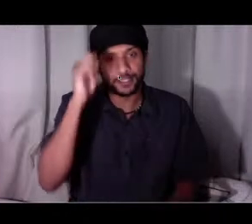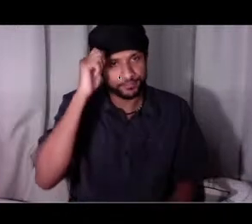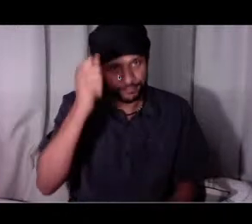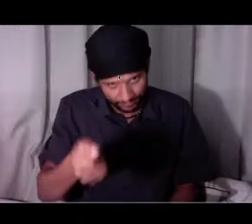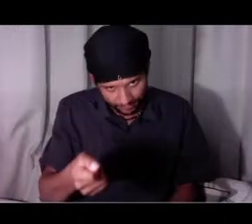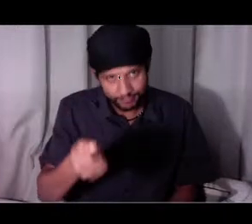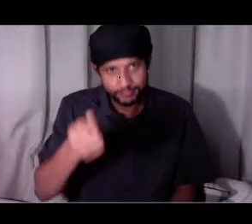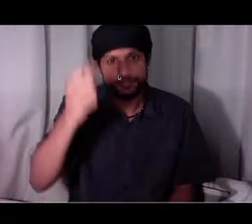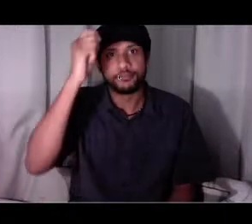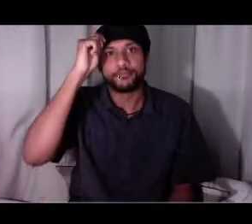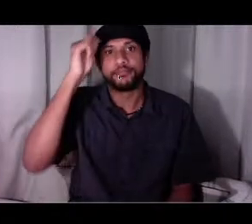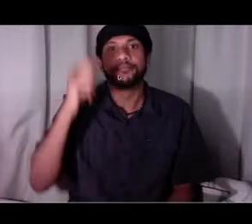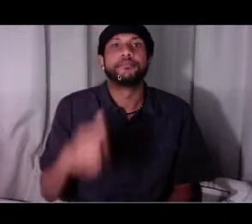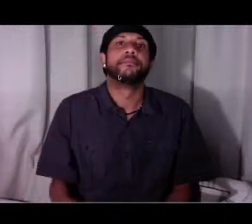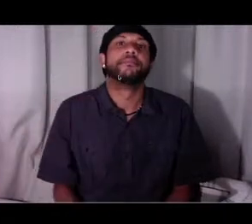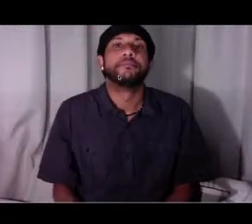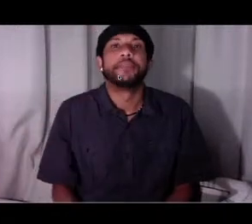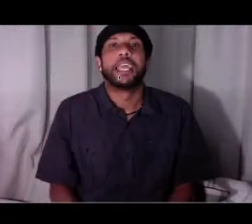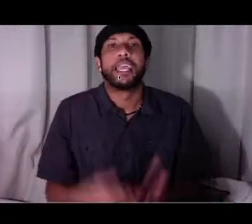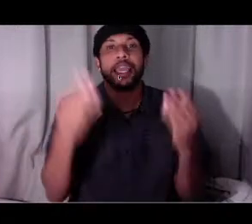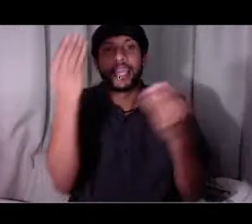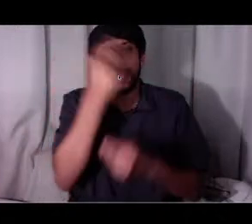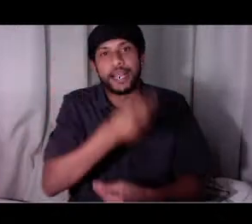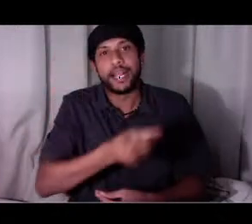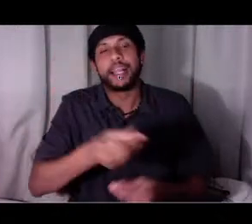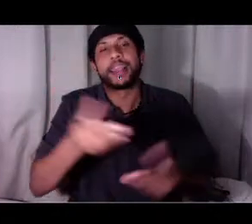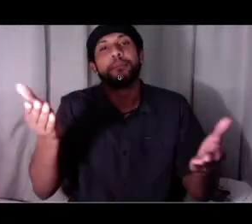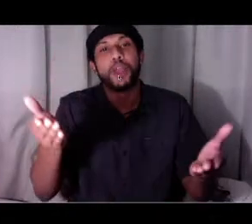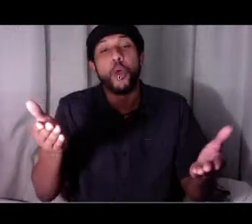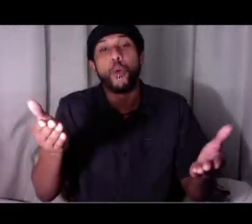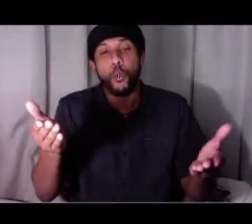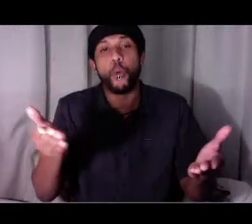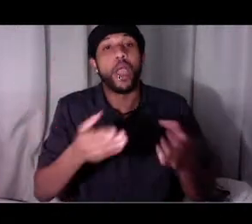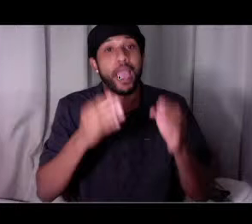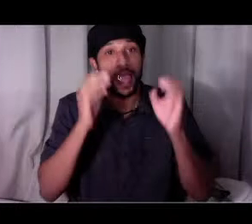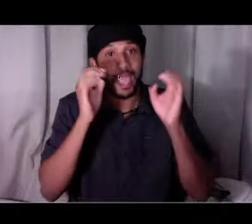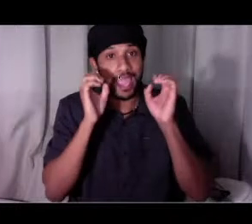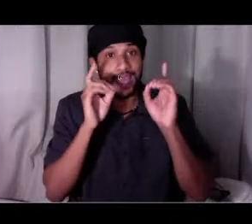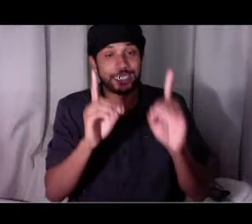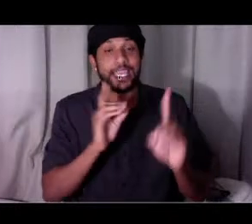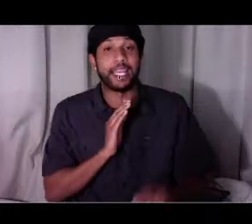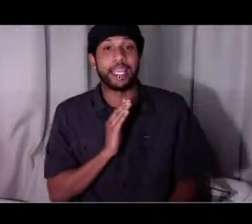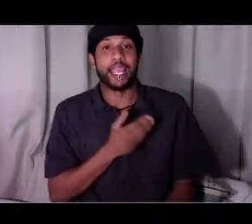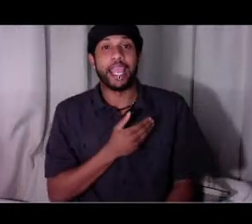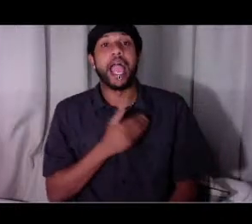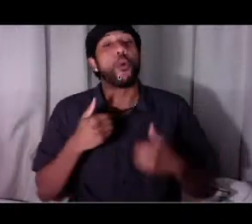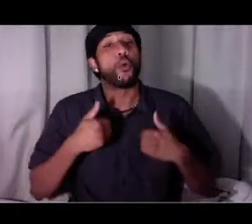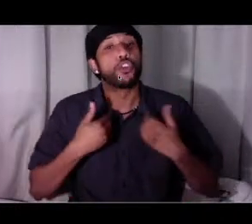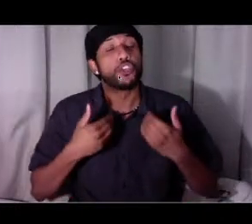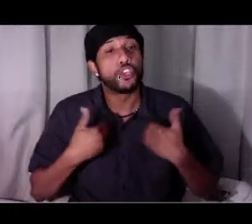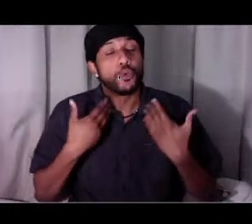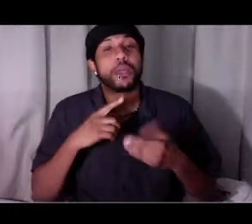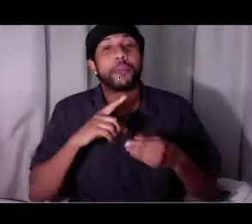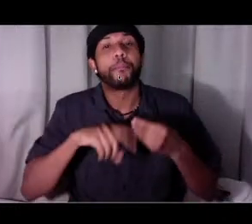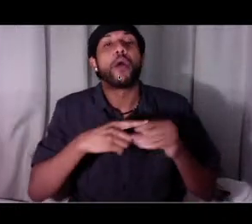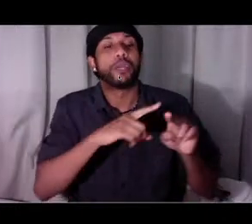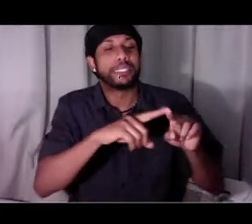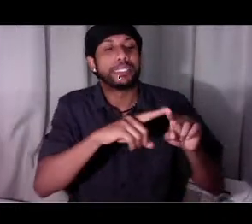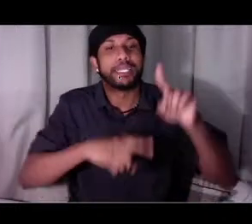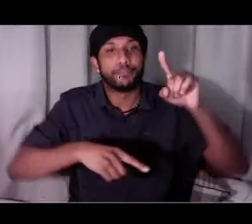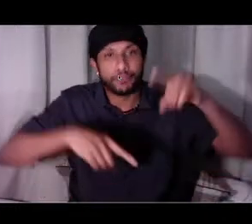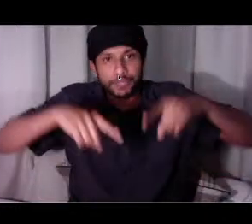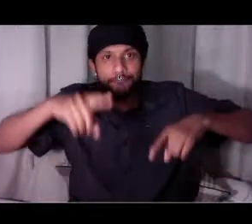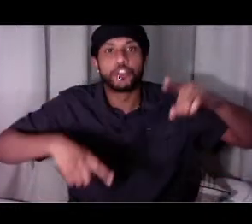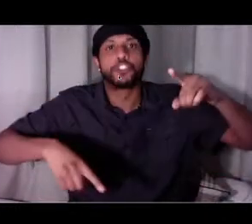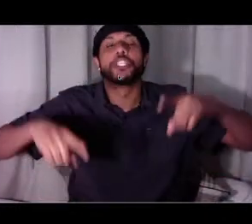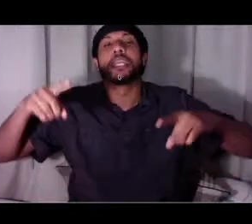them and just let them know that uh educating our youth on all different type of